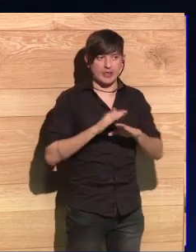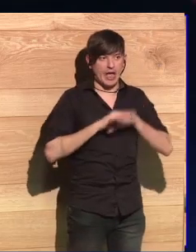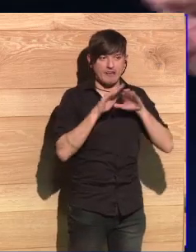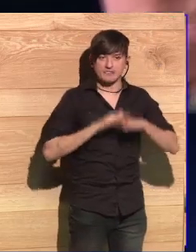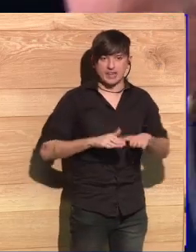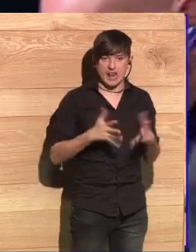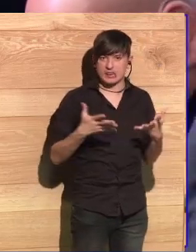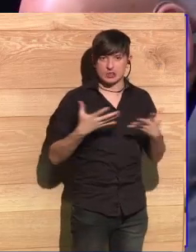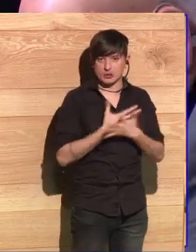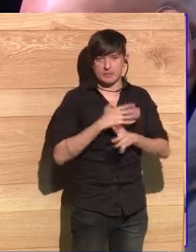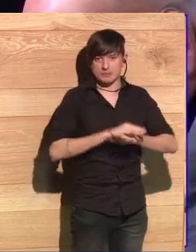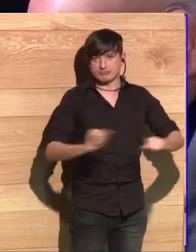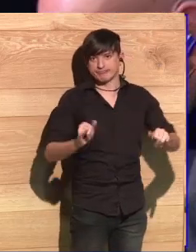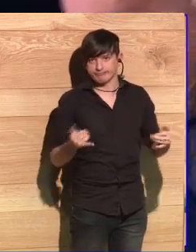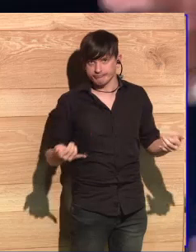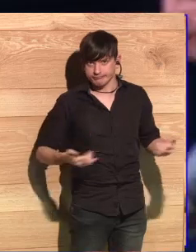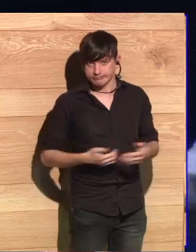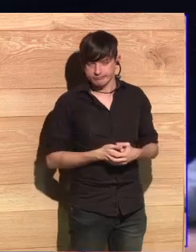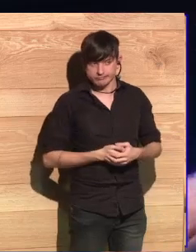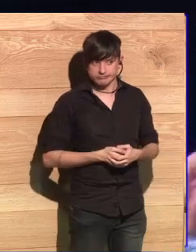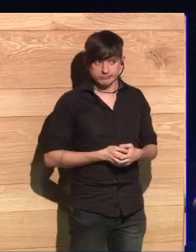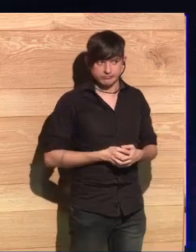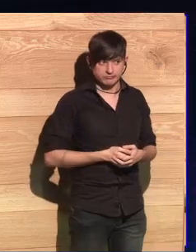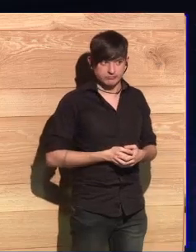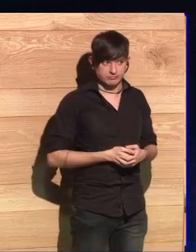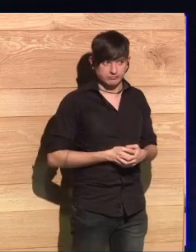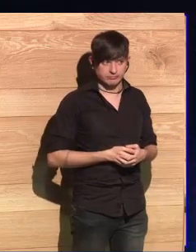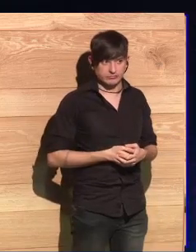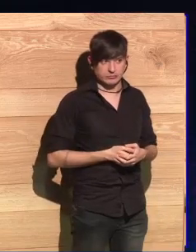doing numbers with myself and